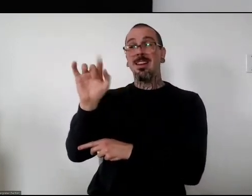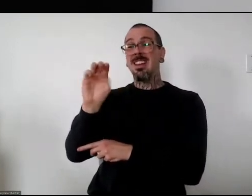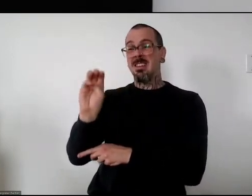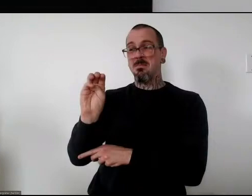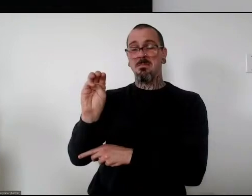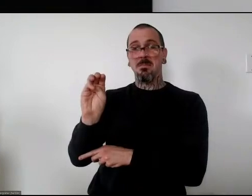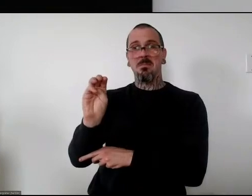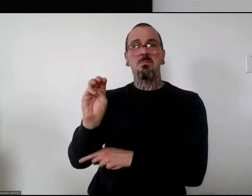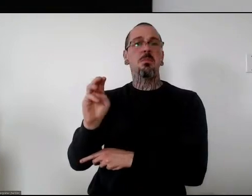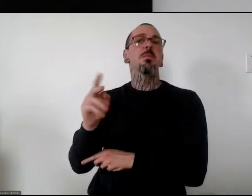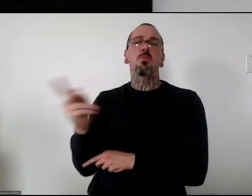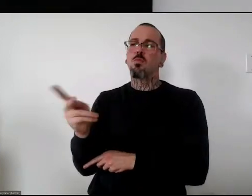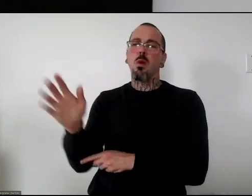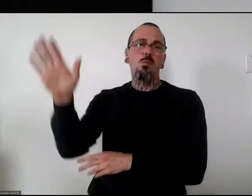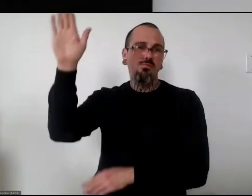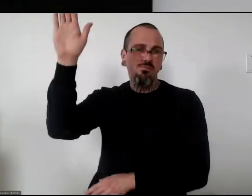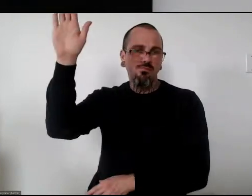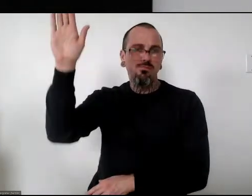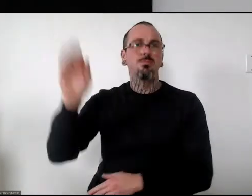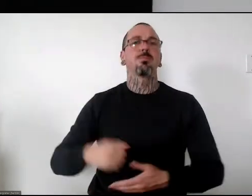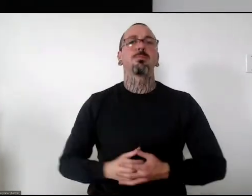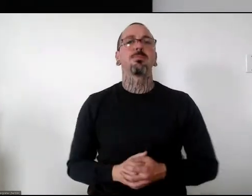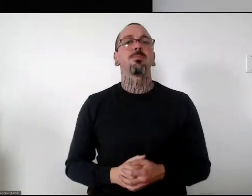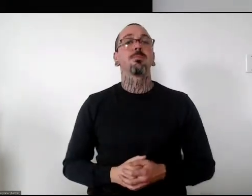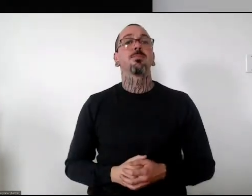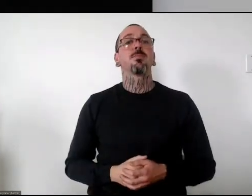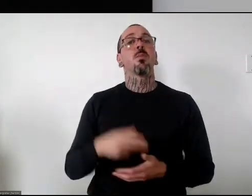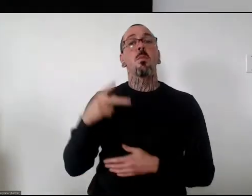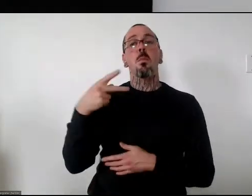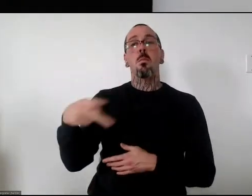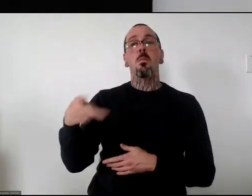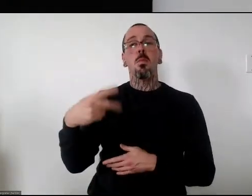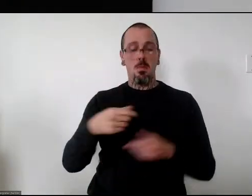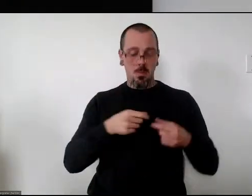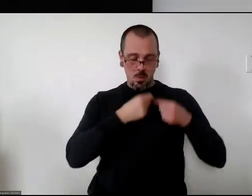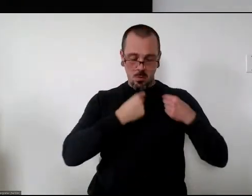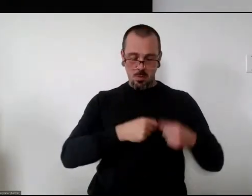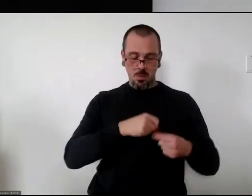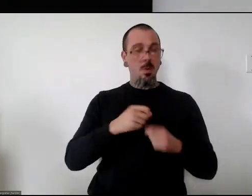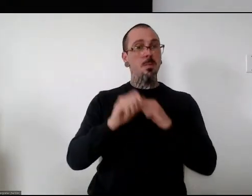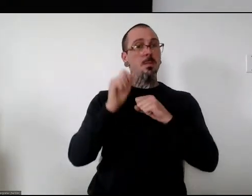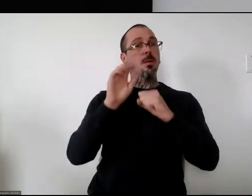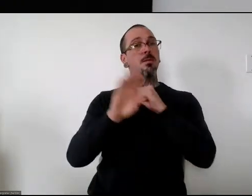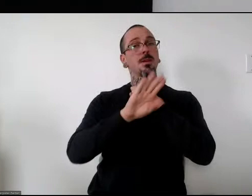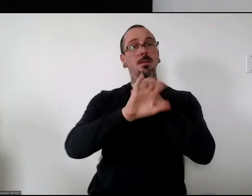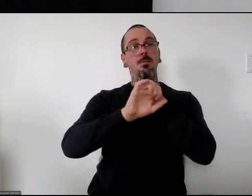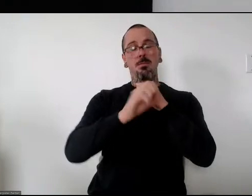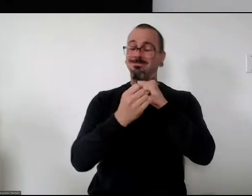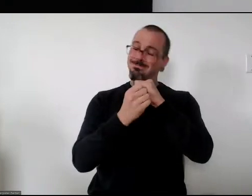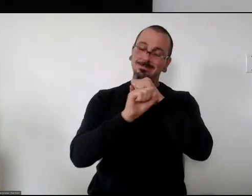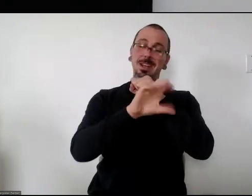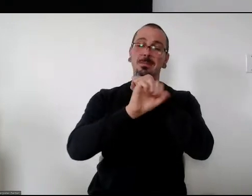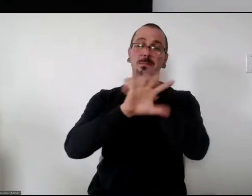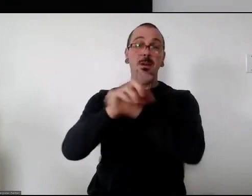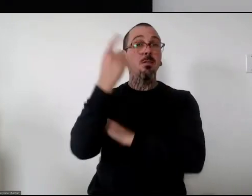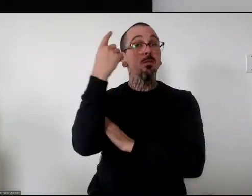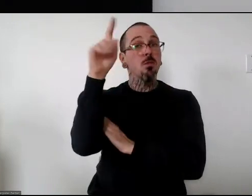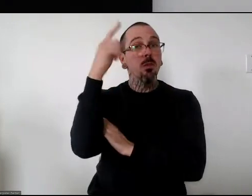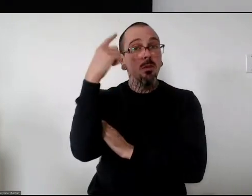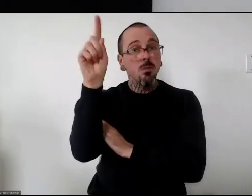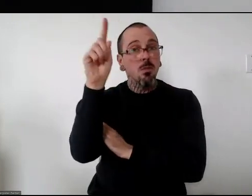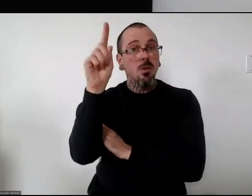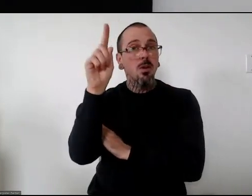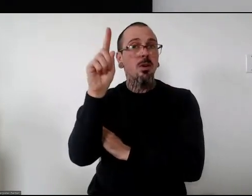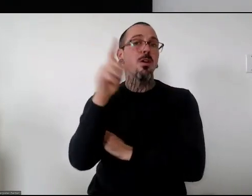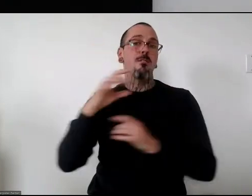The Purple Ribbon Campaign was created to raise awareness about gender-based violence in our community and to inspire action